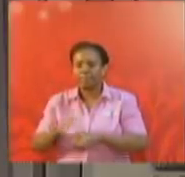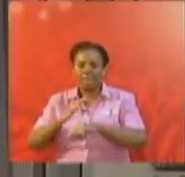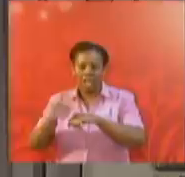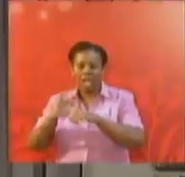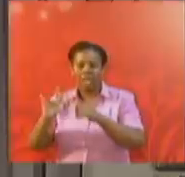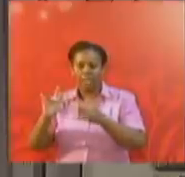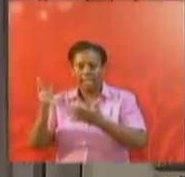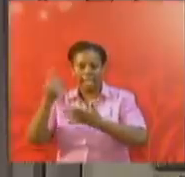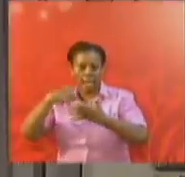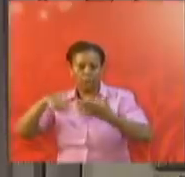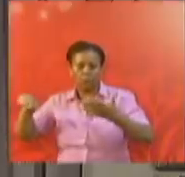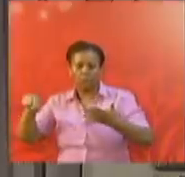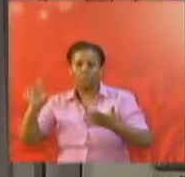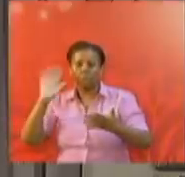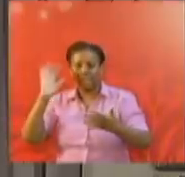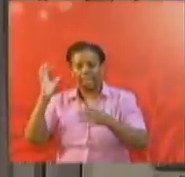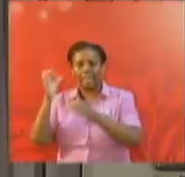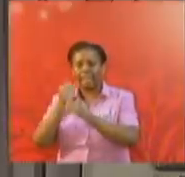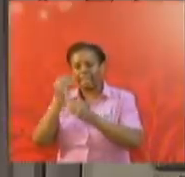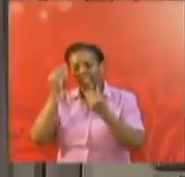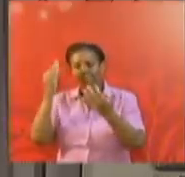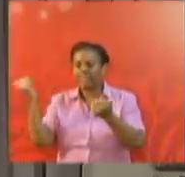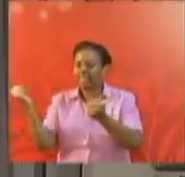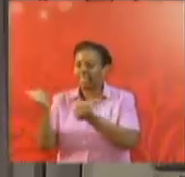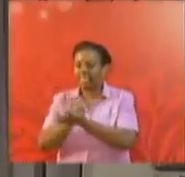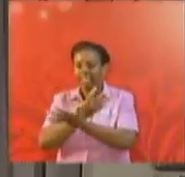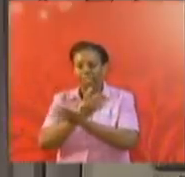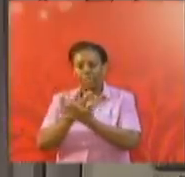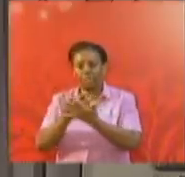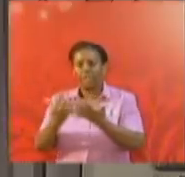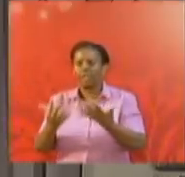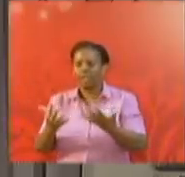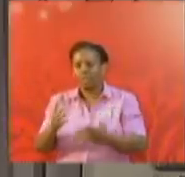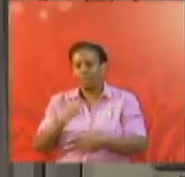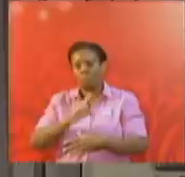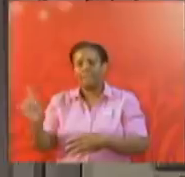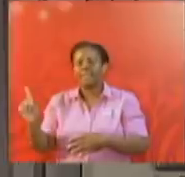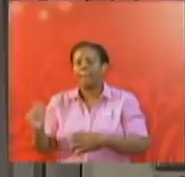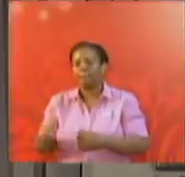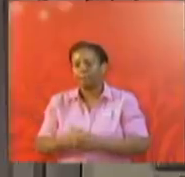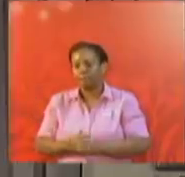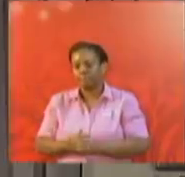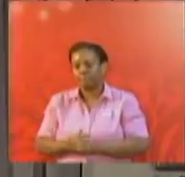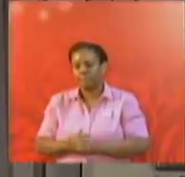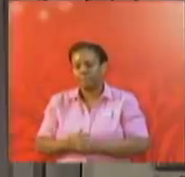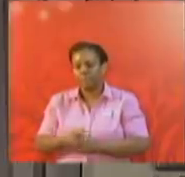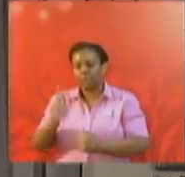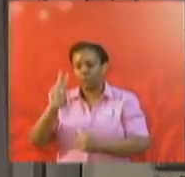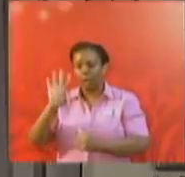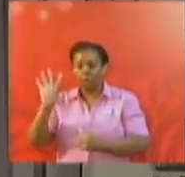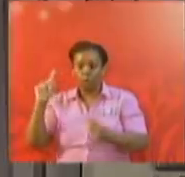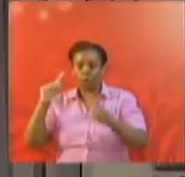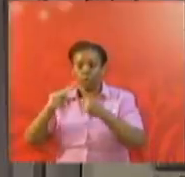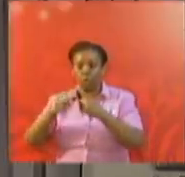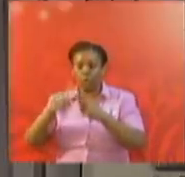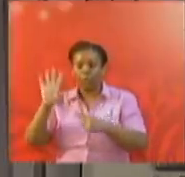be back to our parameter, give or take 24 to 48 hours. It could be